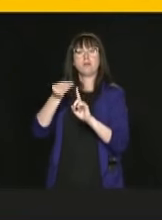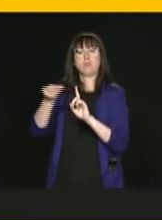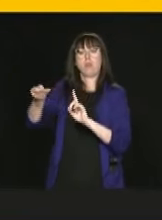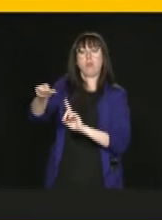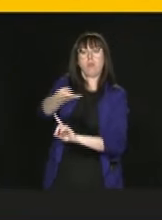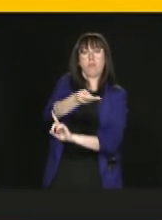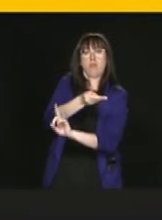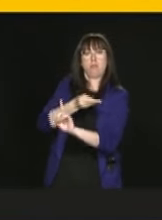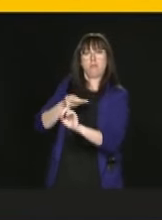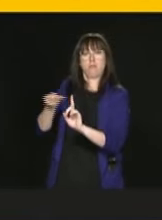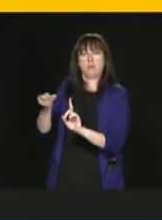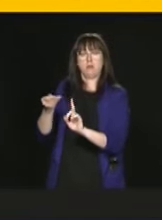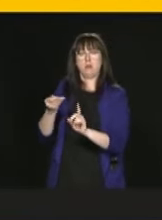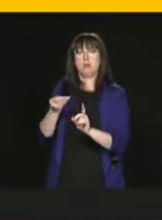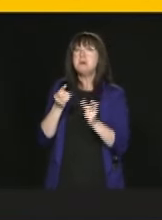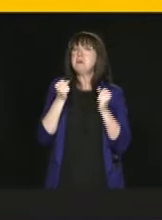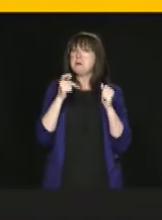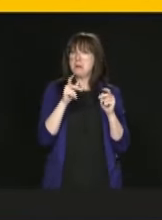doing quite a lot of